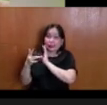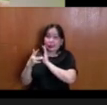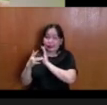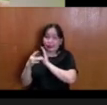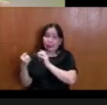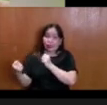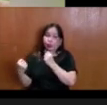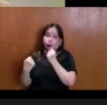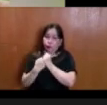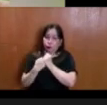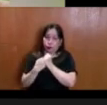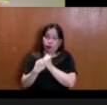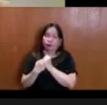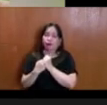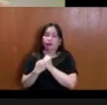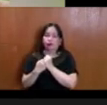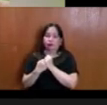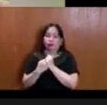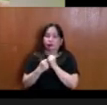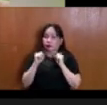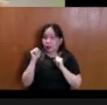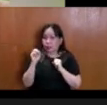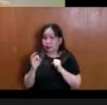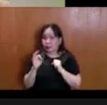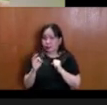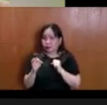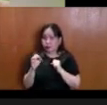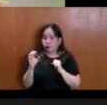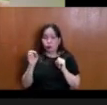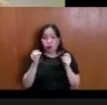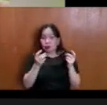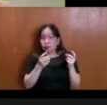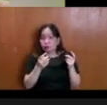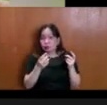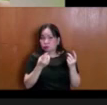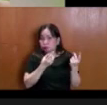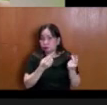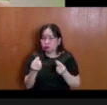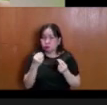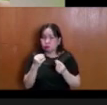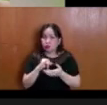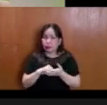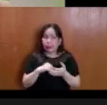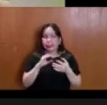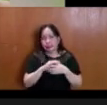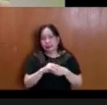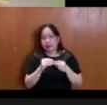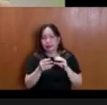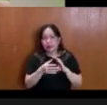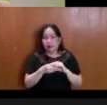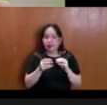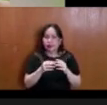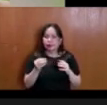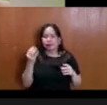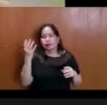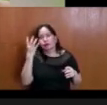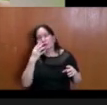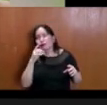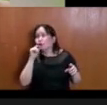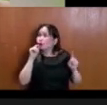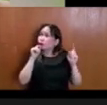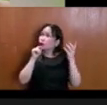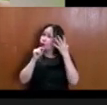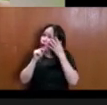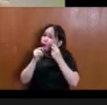help. If there is no execution, then we're just talking about, you know, beautiful words, you